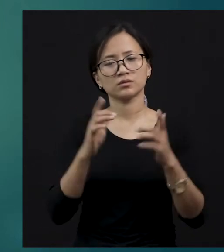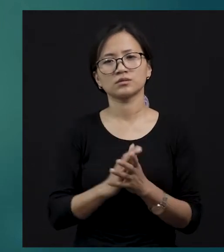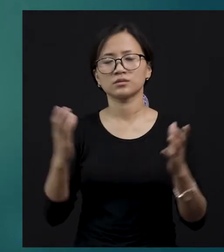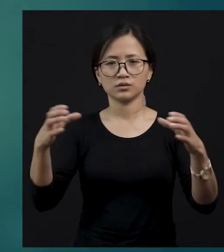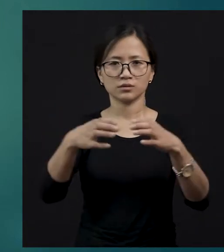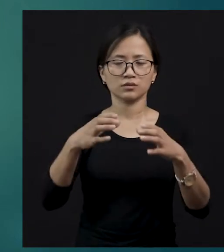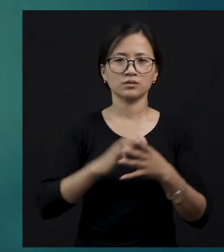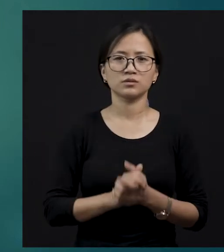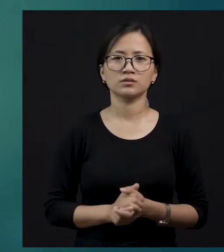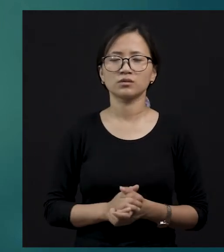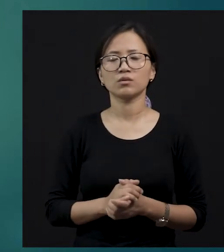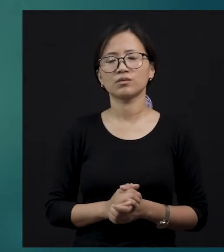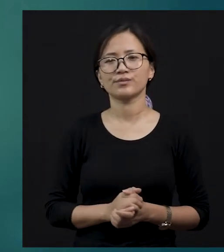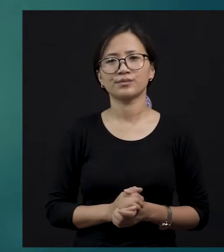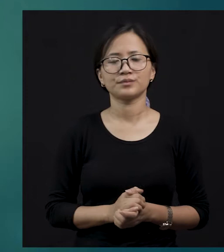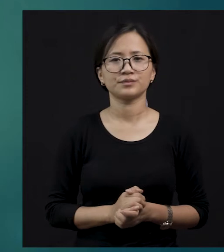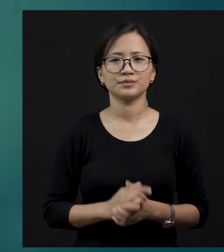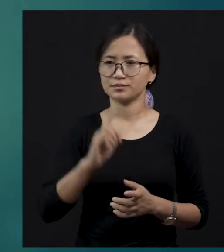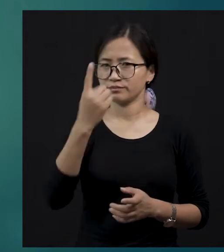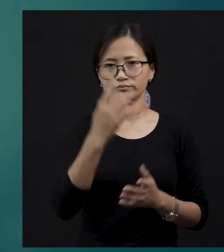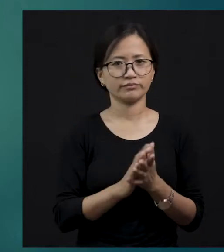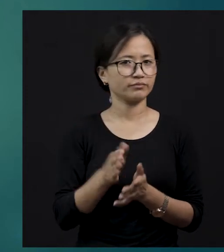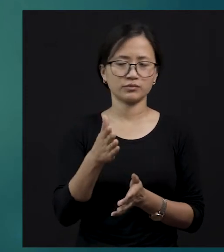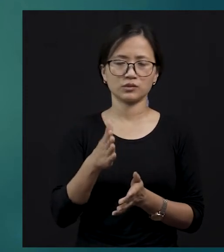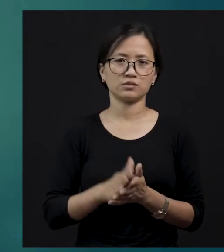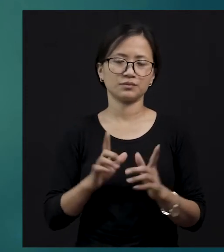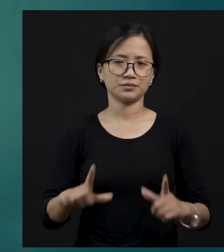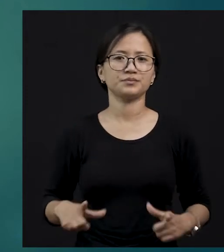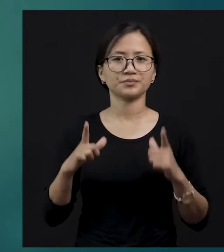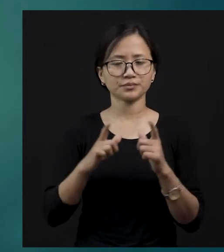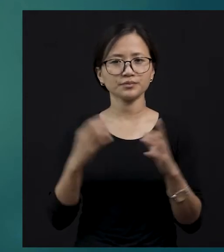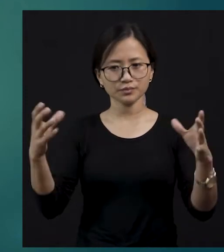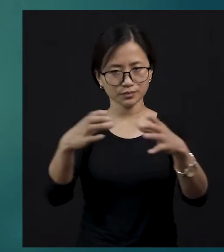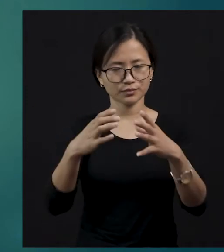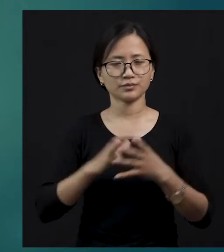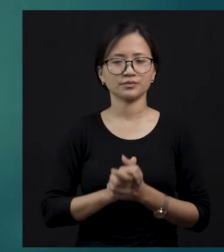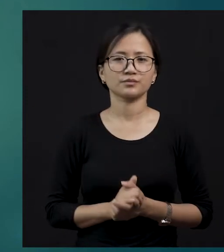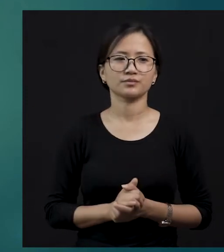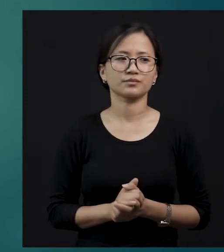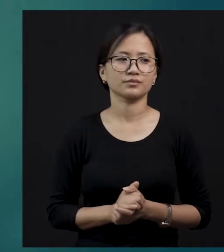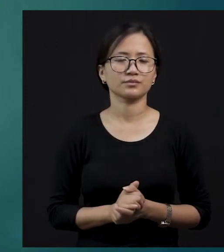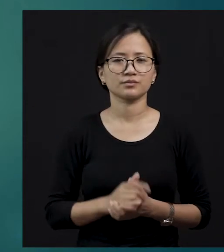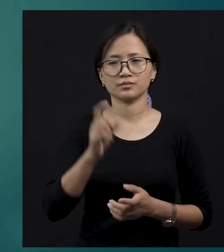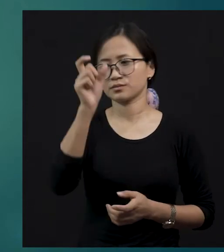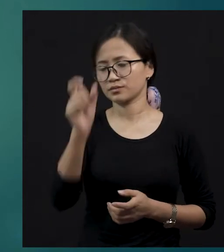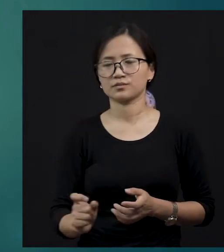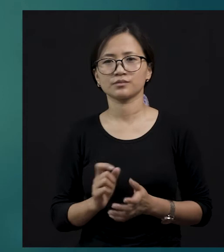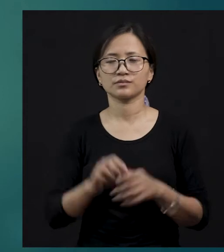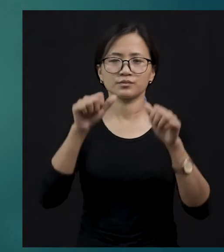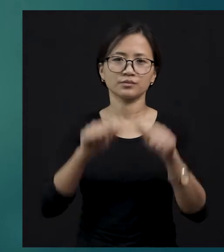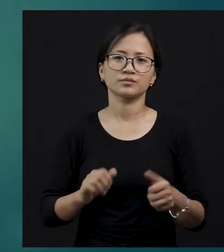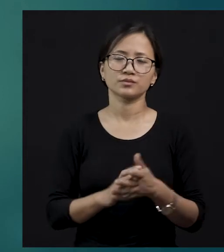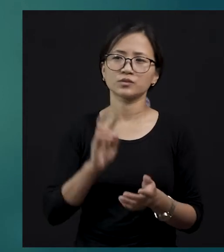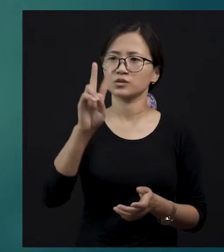in group, or live in the wild in group and not single. When it is domesticated, that is another thing, because a person may not be able